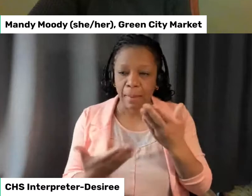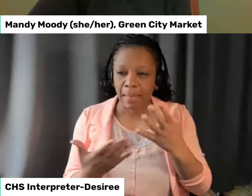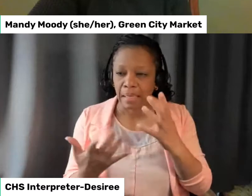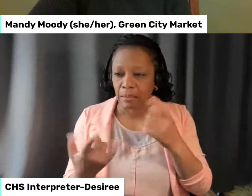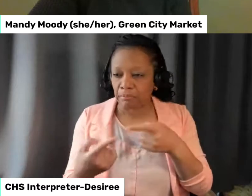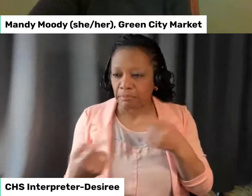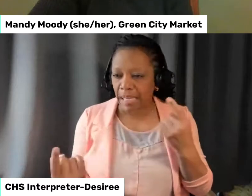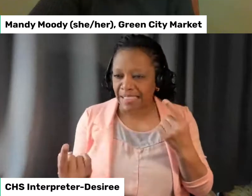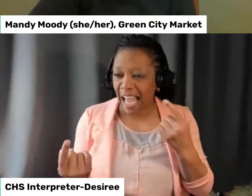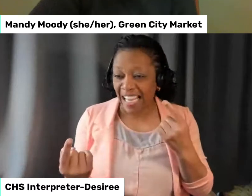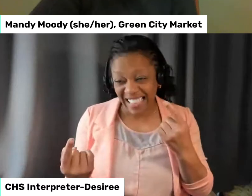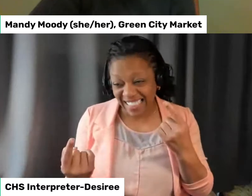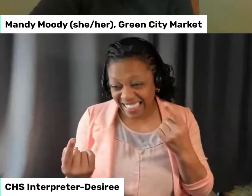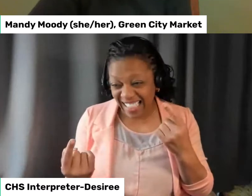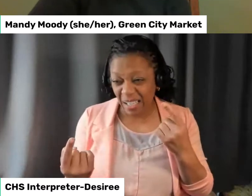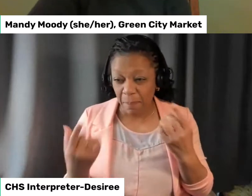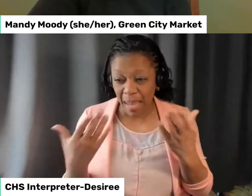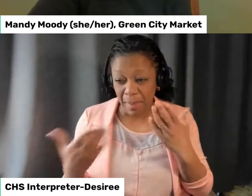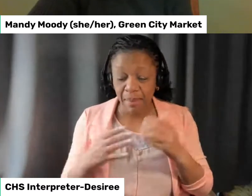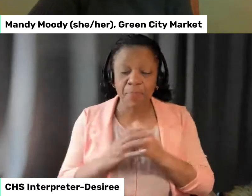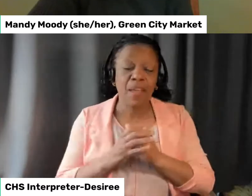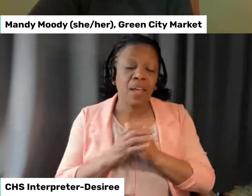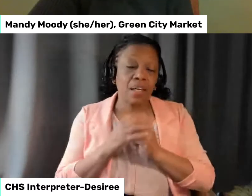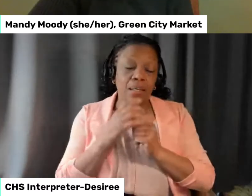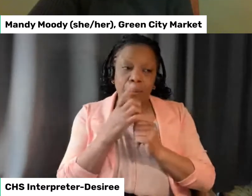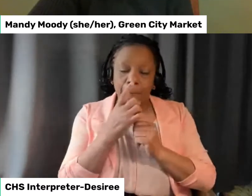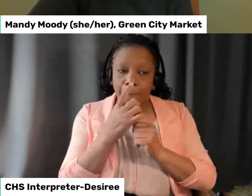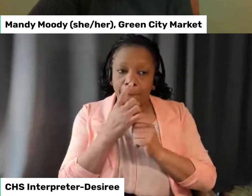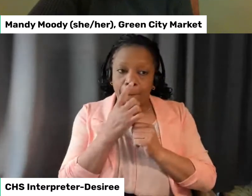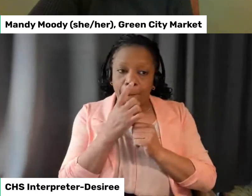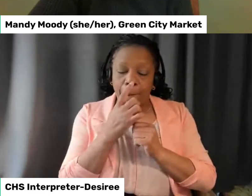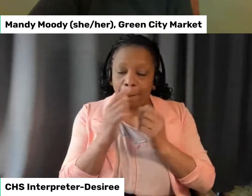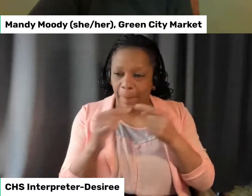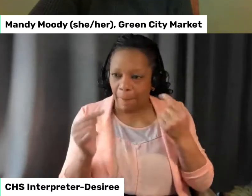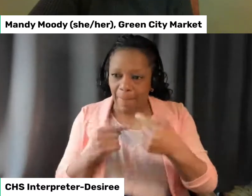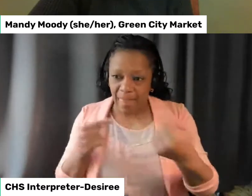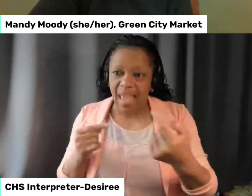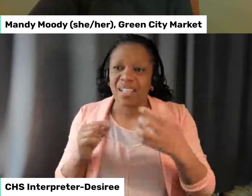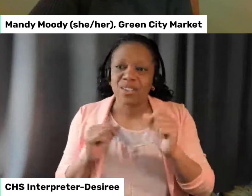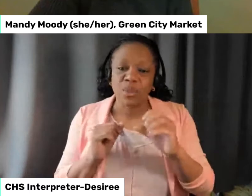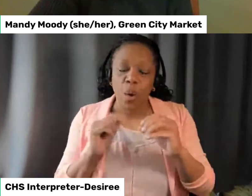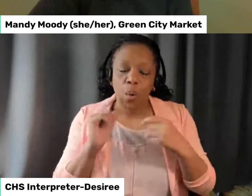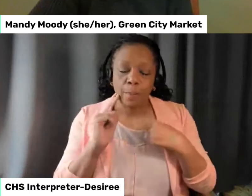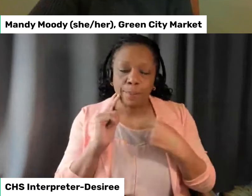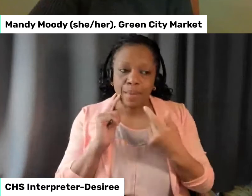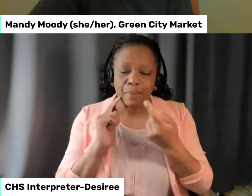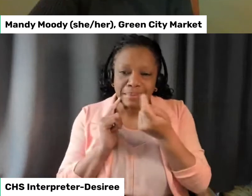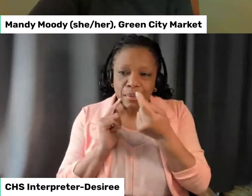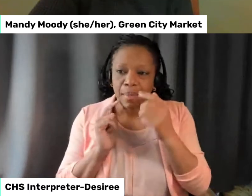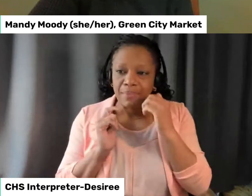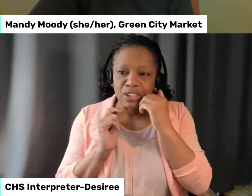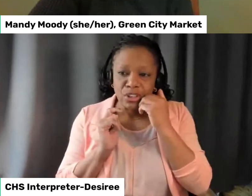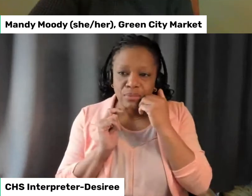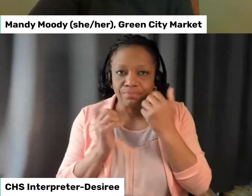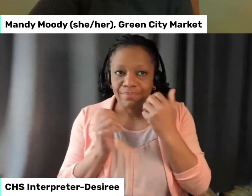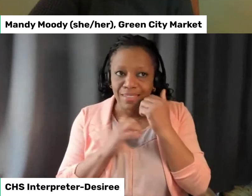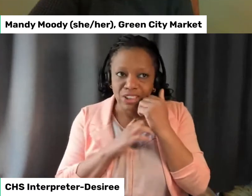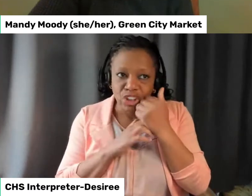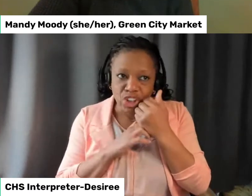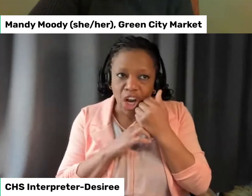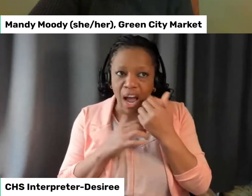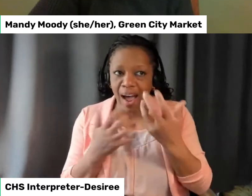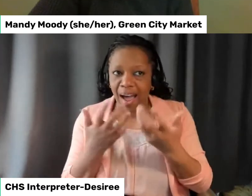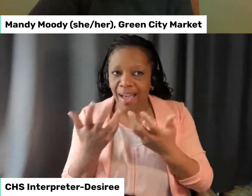to mind. And I got a kind of shy, hesitant email